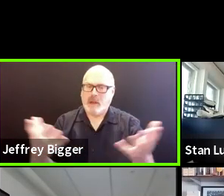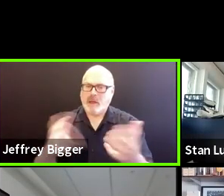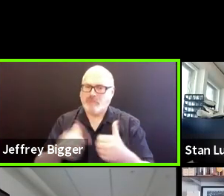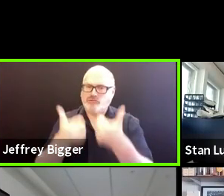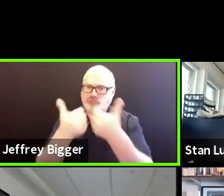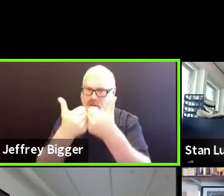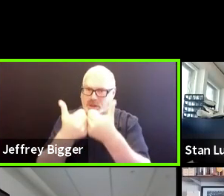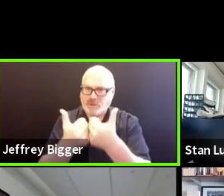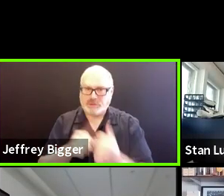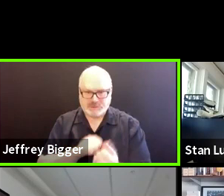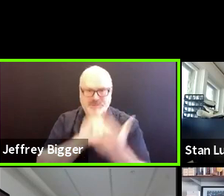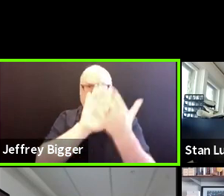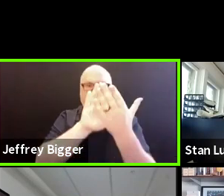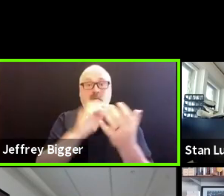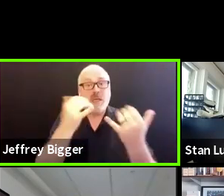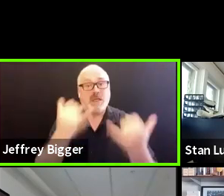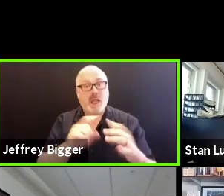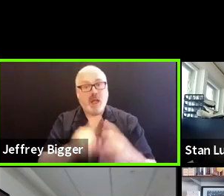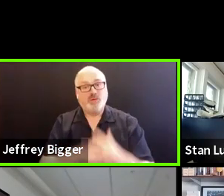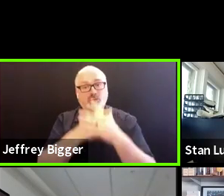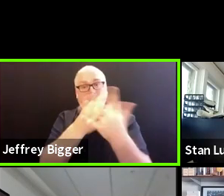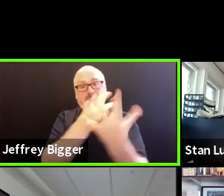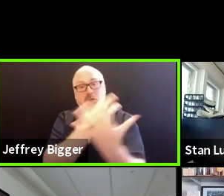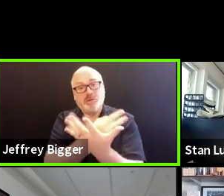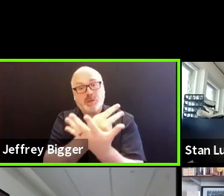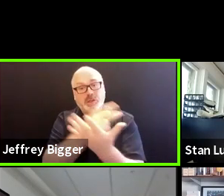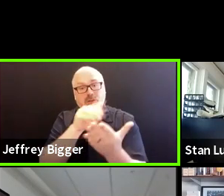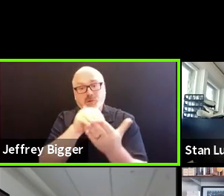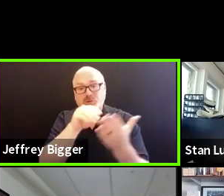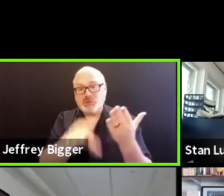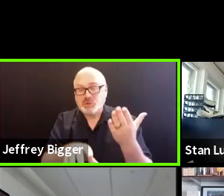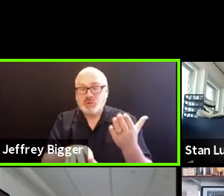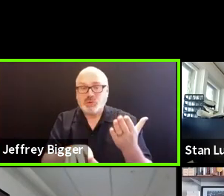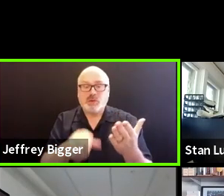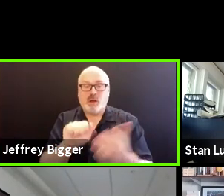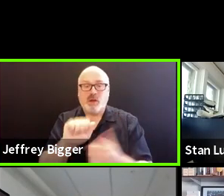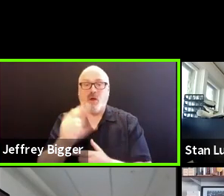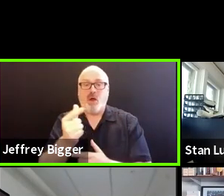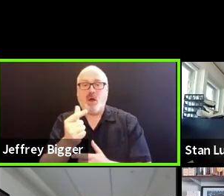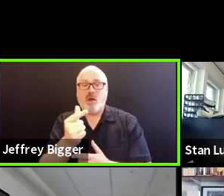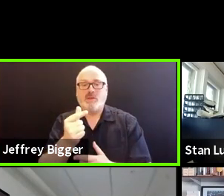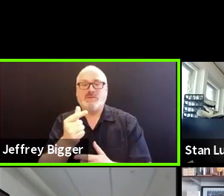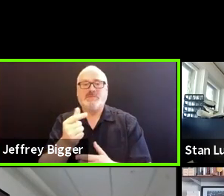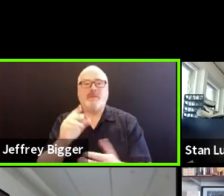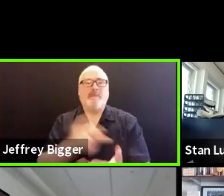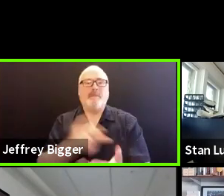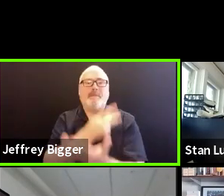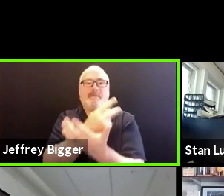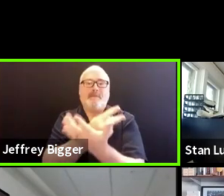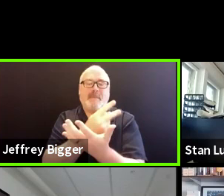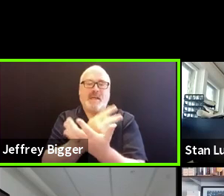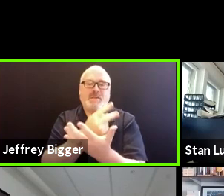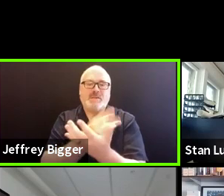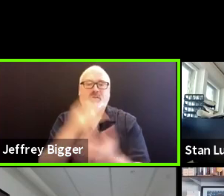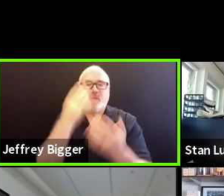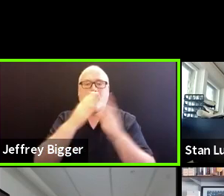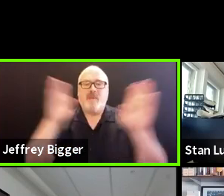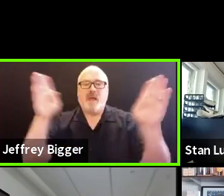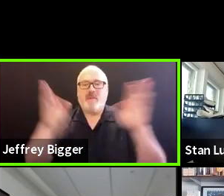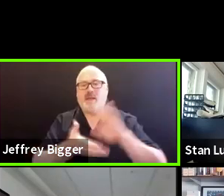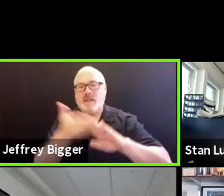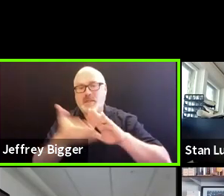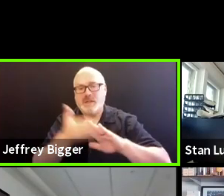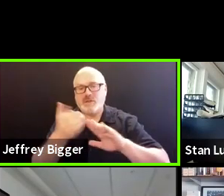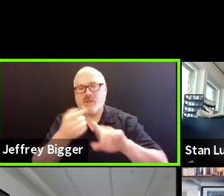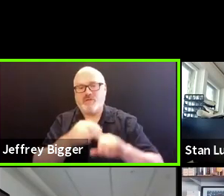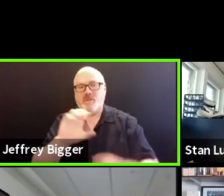now she's preparing to begin graduate school in August in the Master of Public Administration program at The Ohio State University. She was